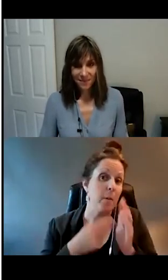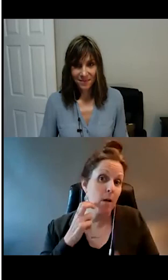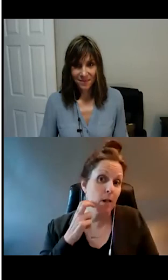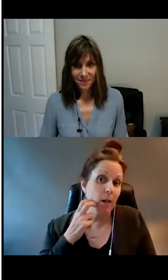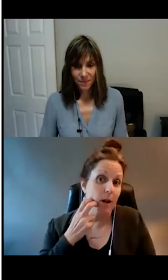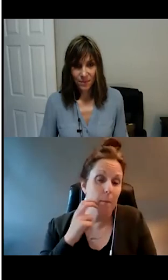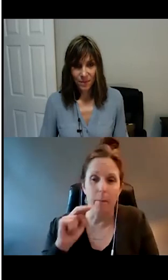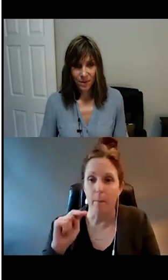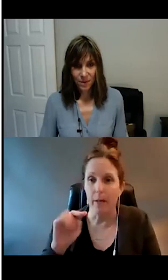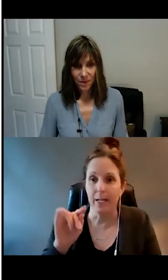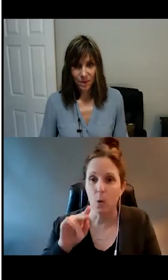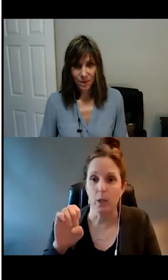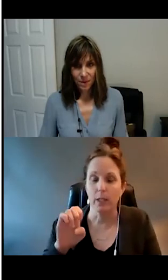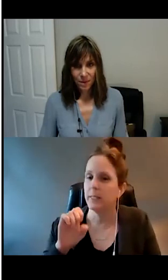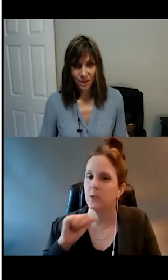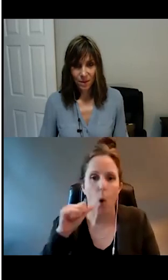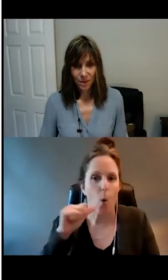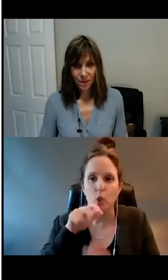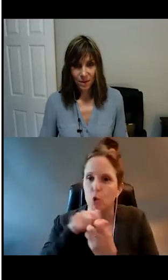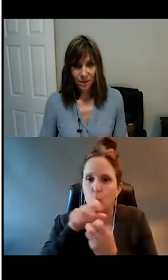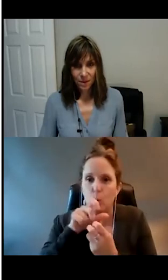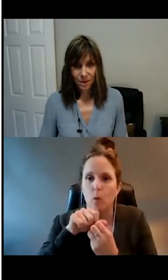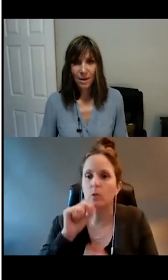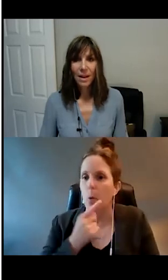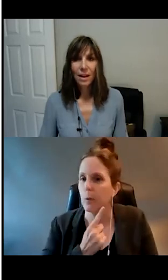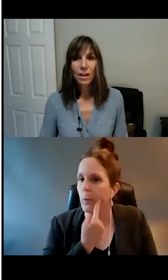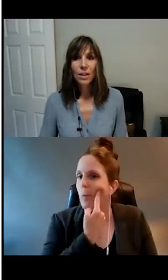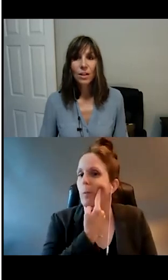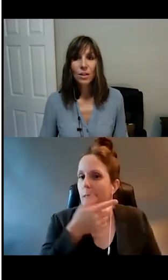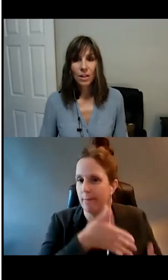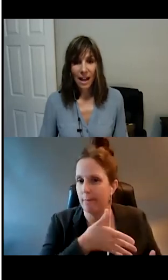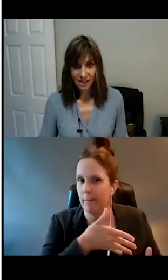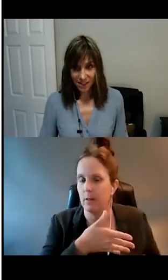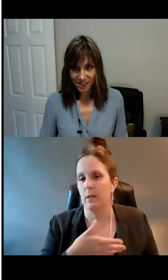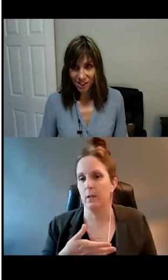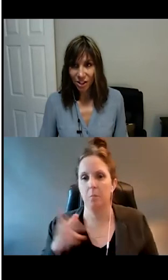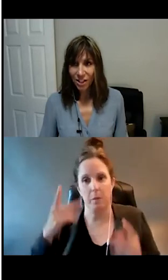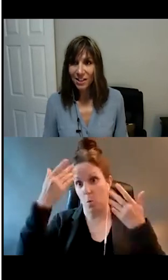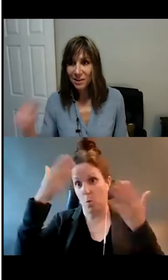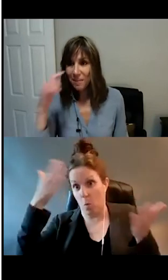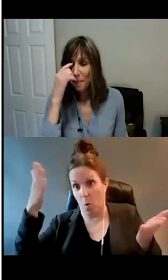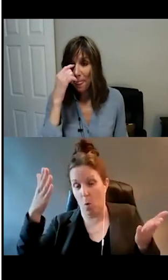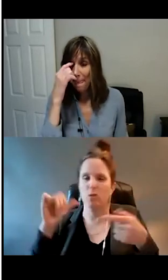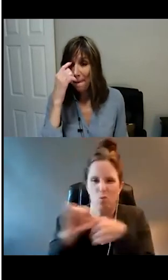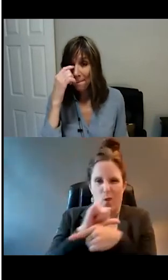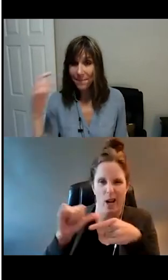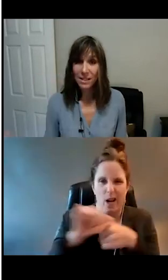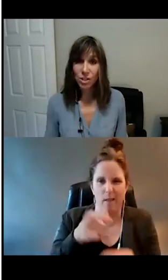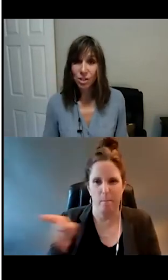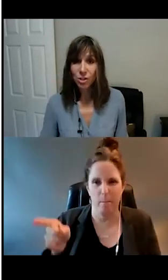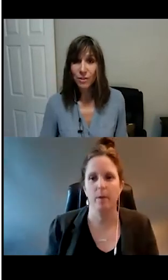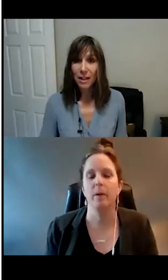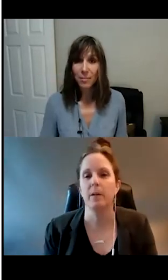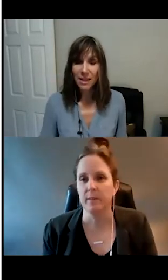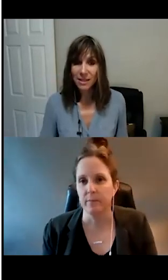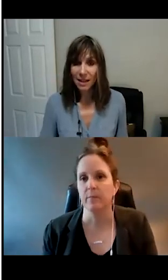is one answer. Excellent, good.